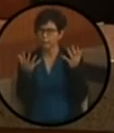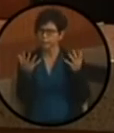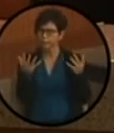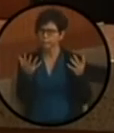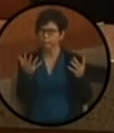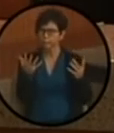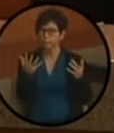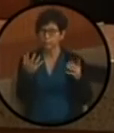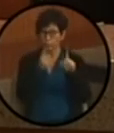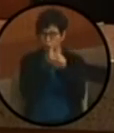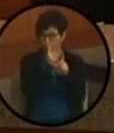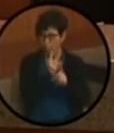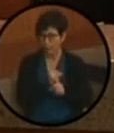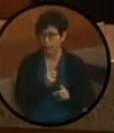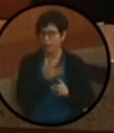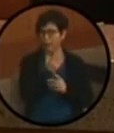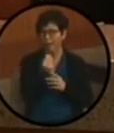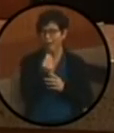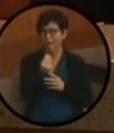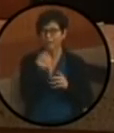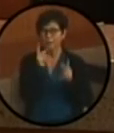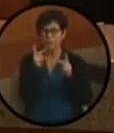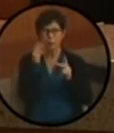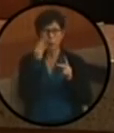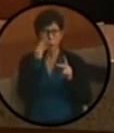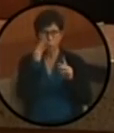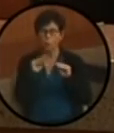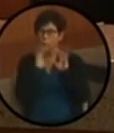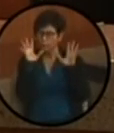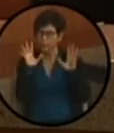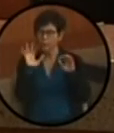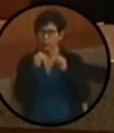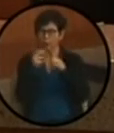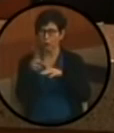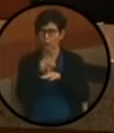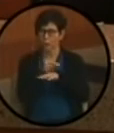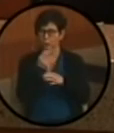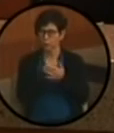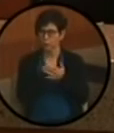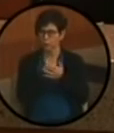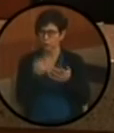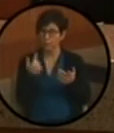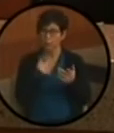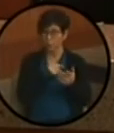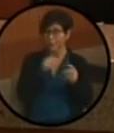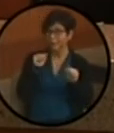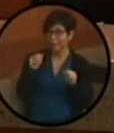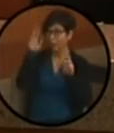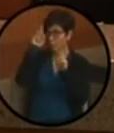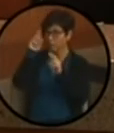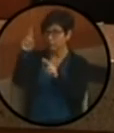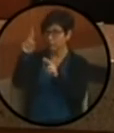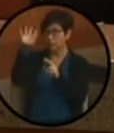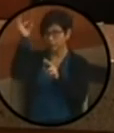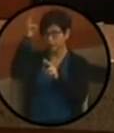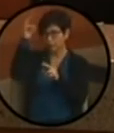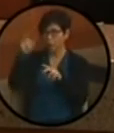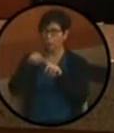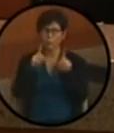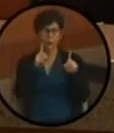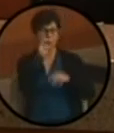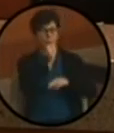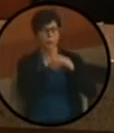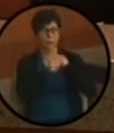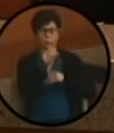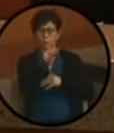be curious to see what kind of limitations we could do so that we could honor the federal, we could respect the federal guidelines, but honor the spirit of the Missouri law that it should